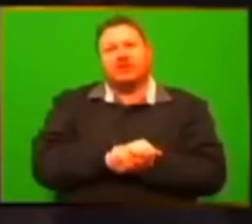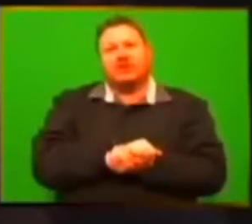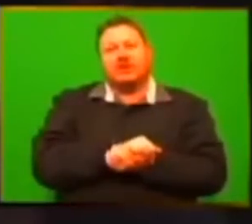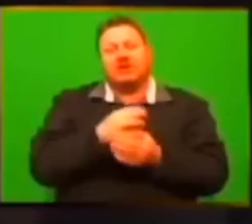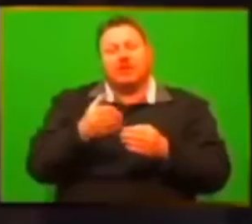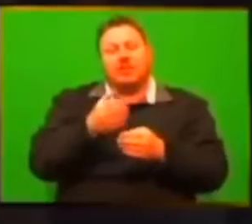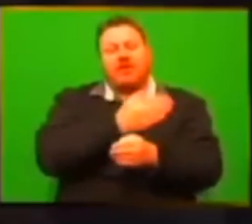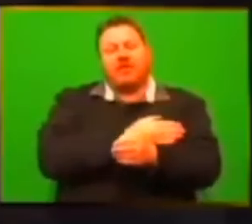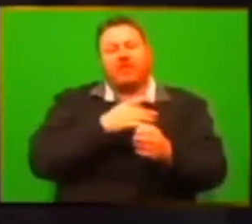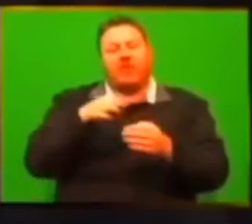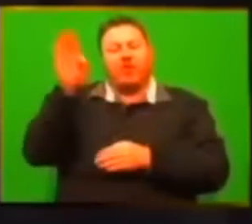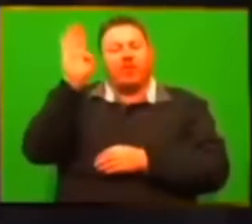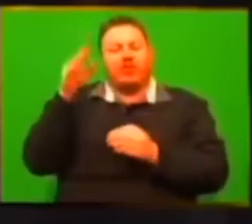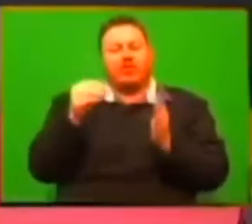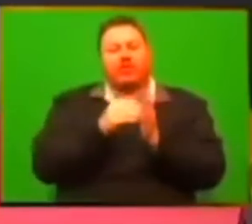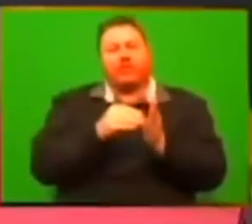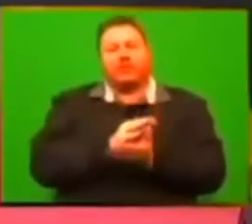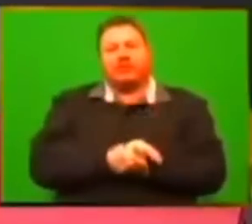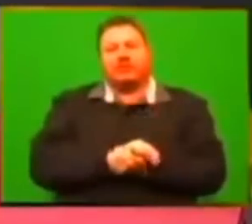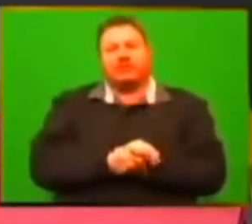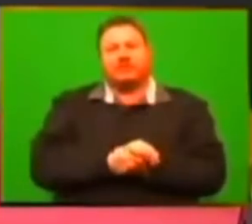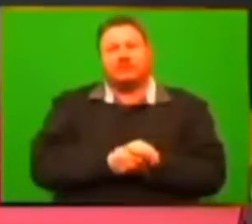Before I raise my point of order,